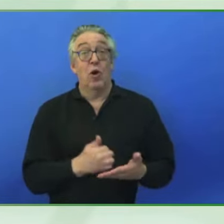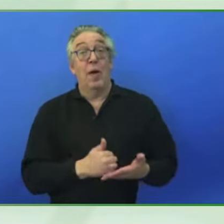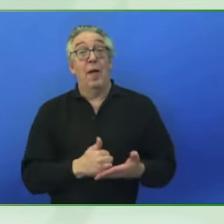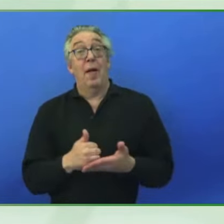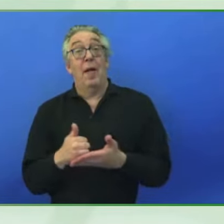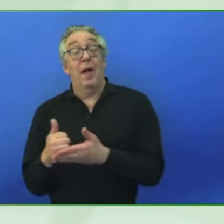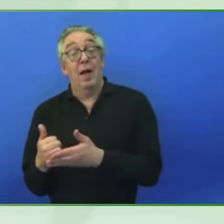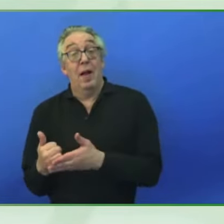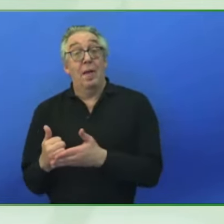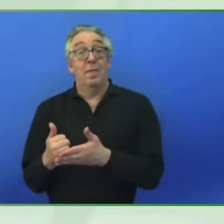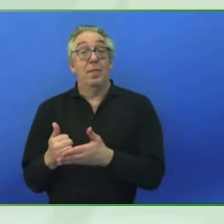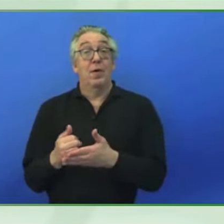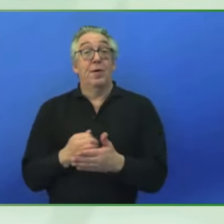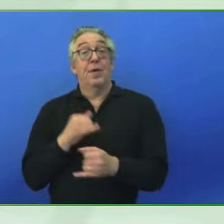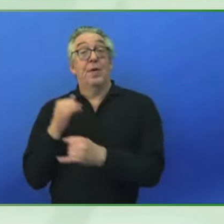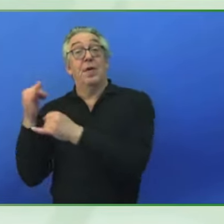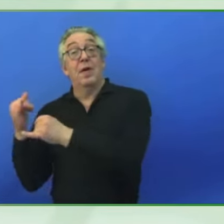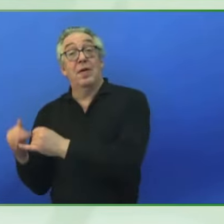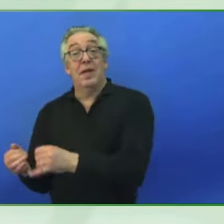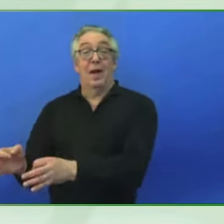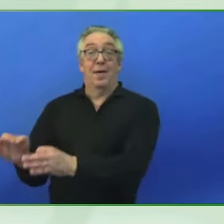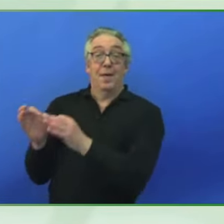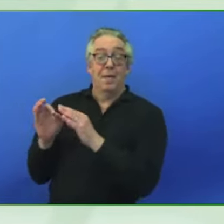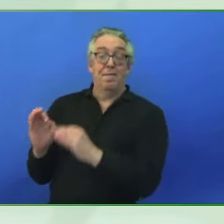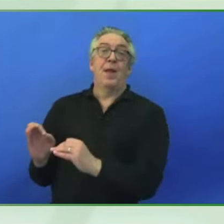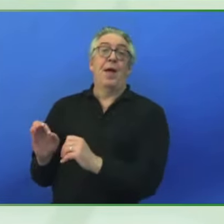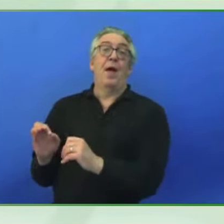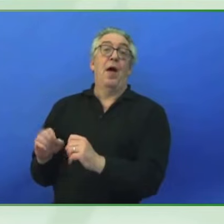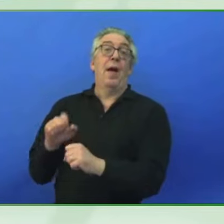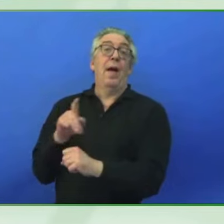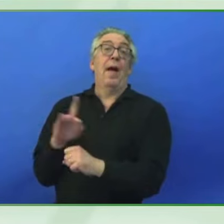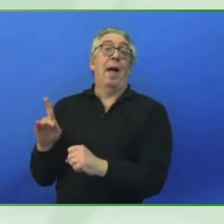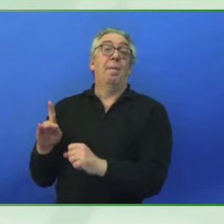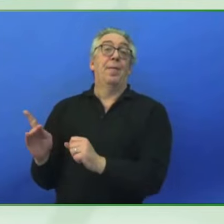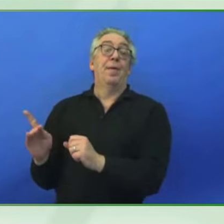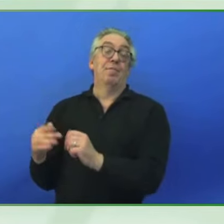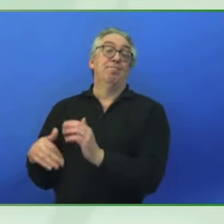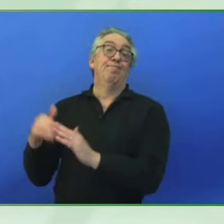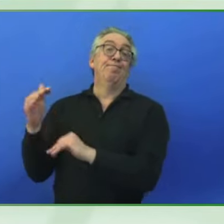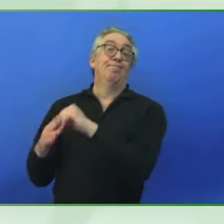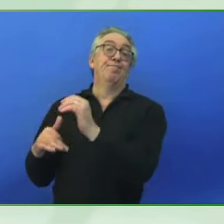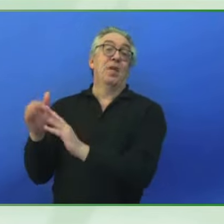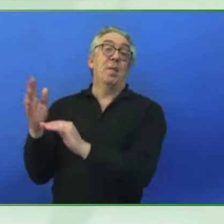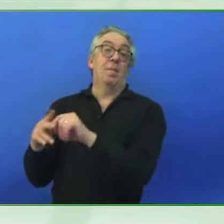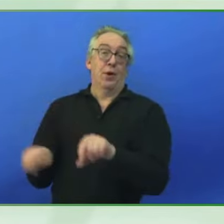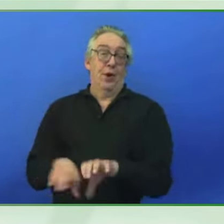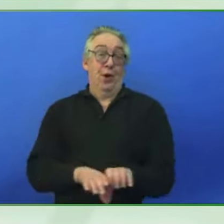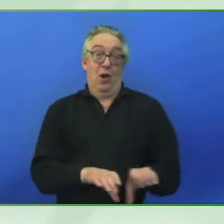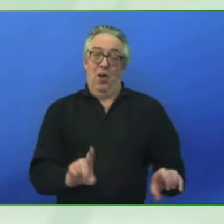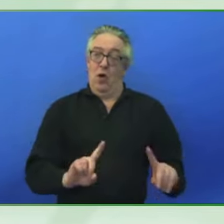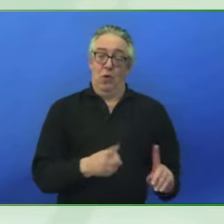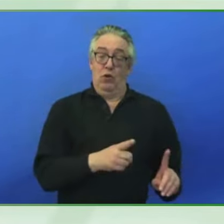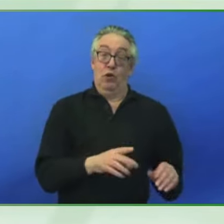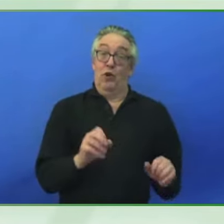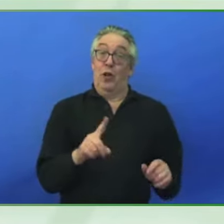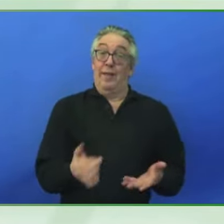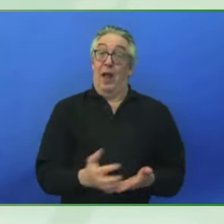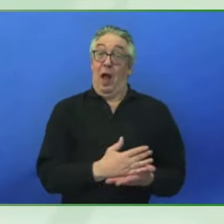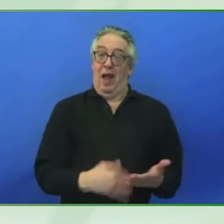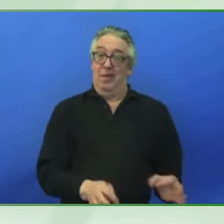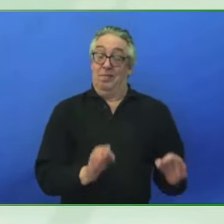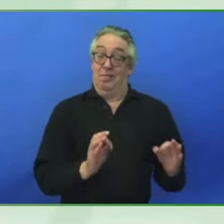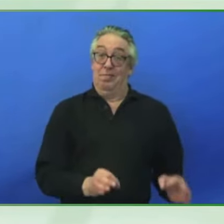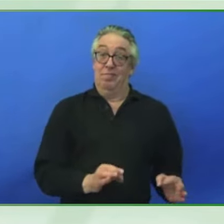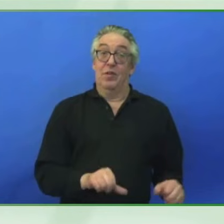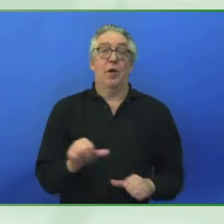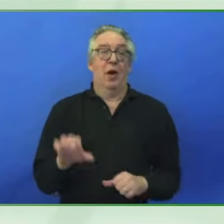jiggers, devices, and applications to be built on top of that data pipeline. So first, I'd like to thank ZeroCon and